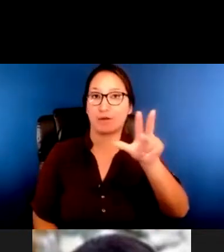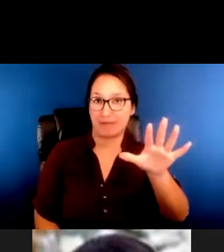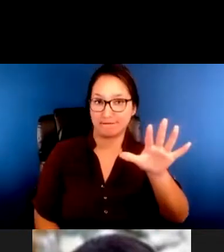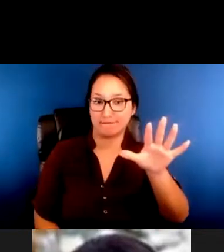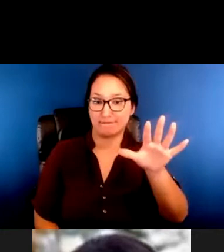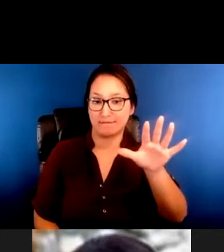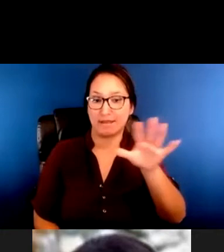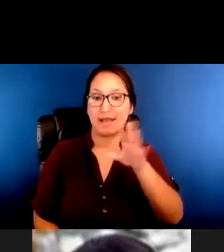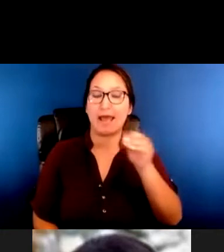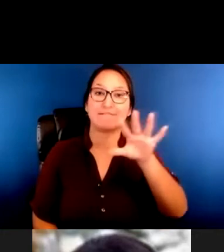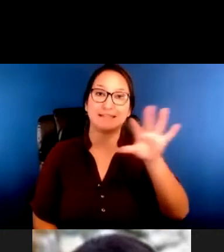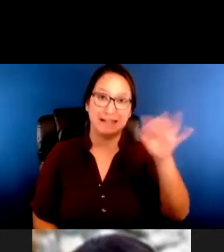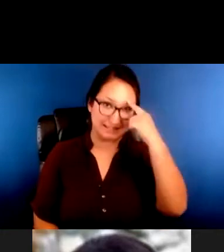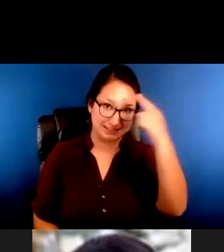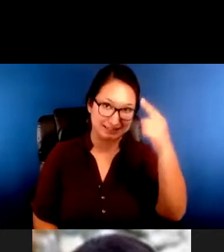$15,935.59.